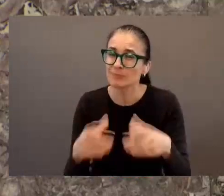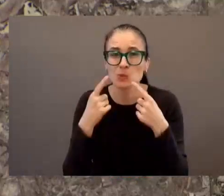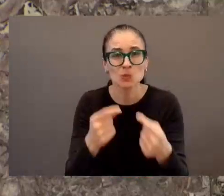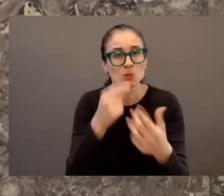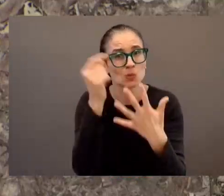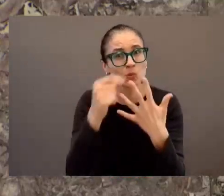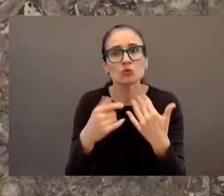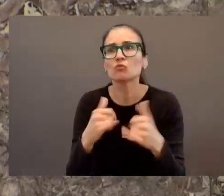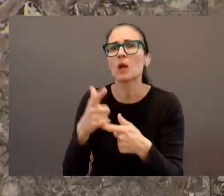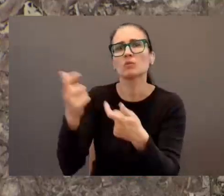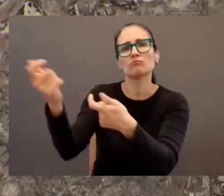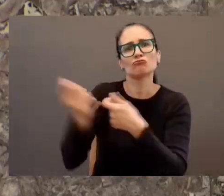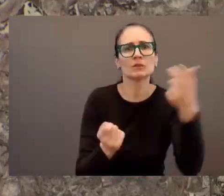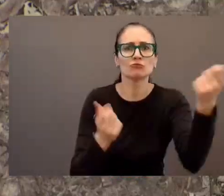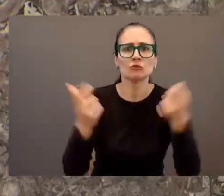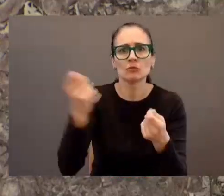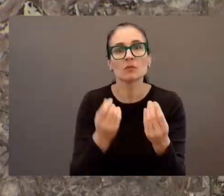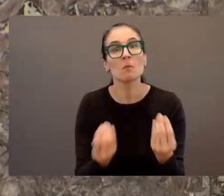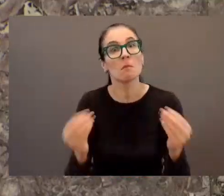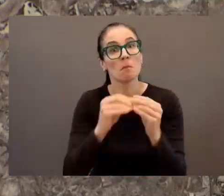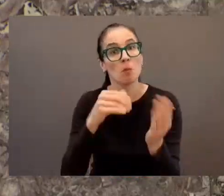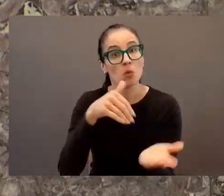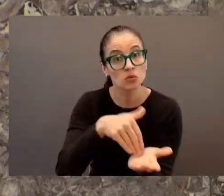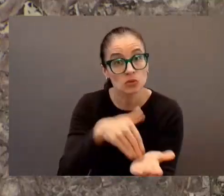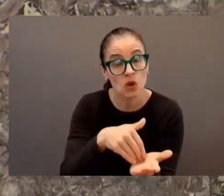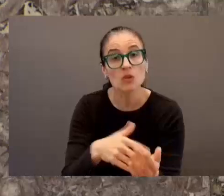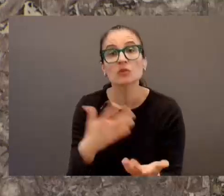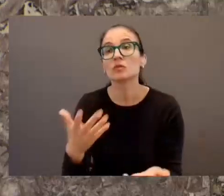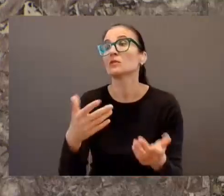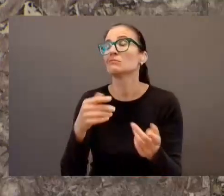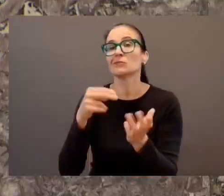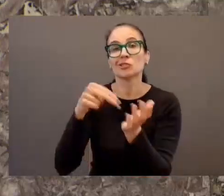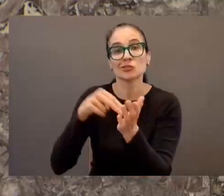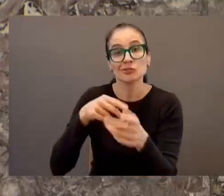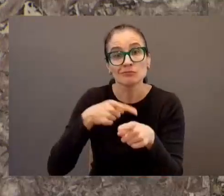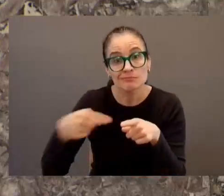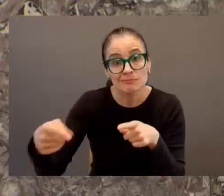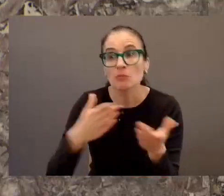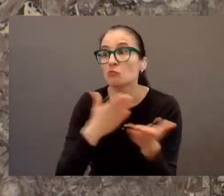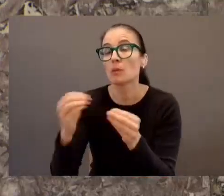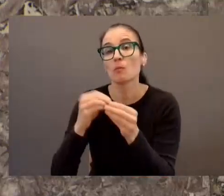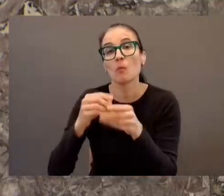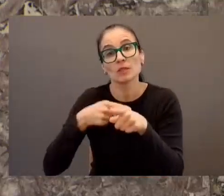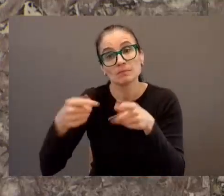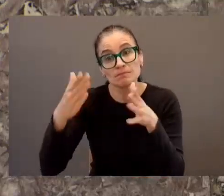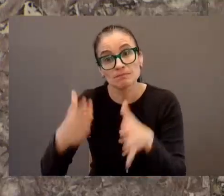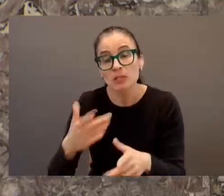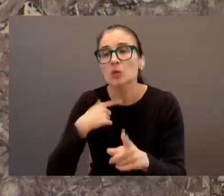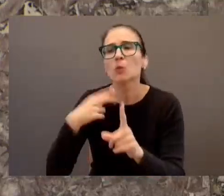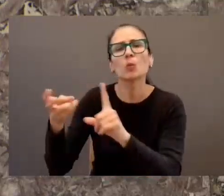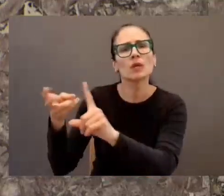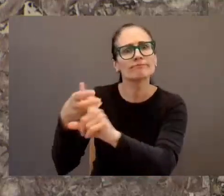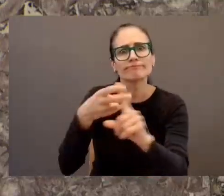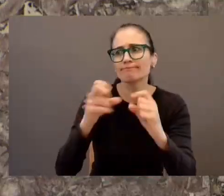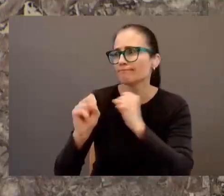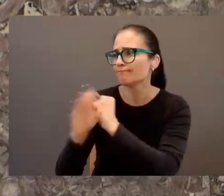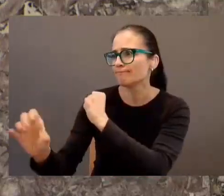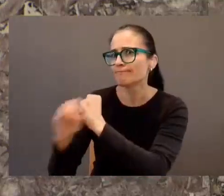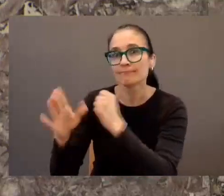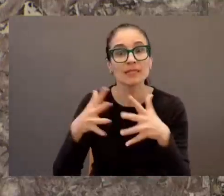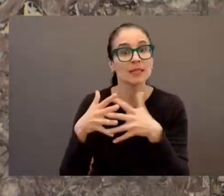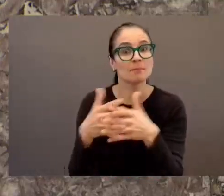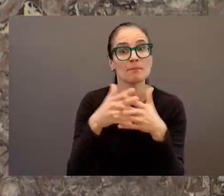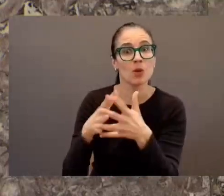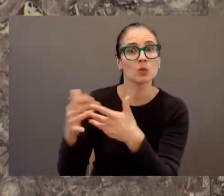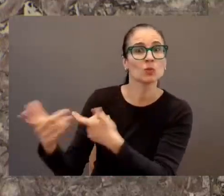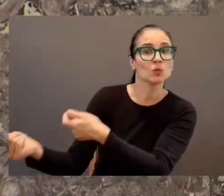more physicians, a recruitment campaign into the United States. Mr. Speaker, we're going to continue to hire cancer physicians, for